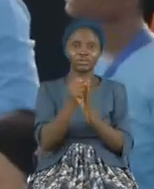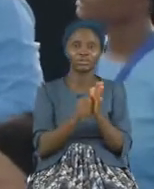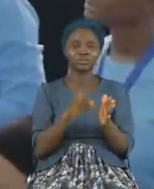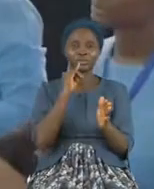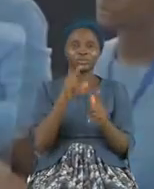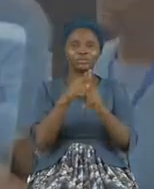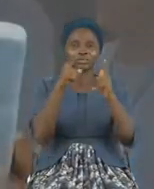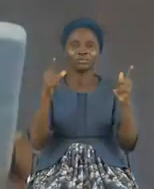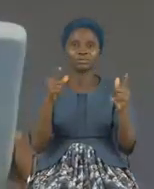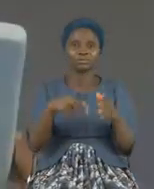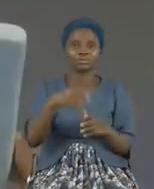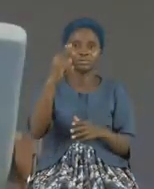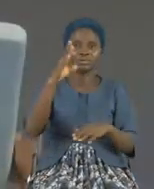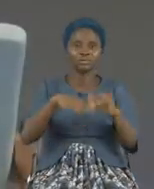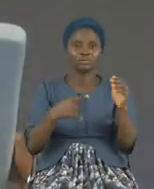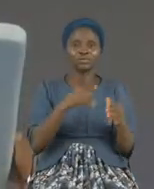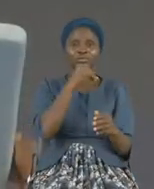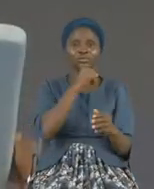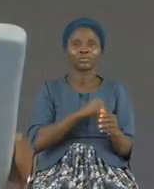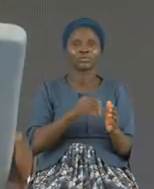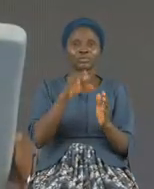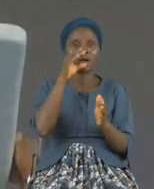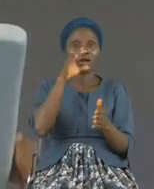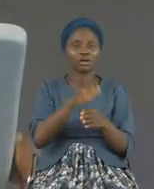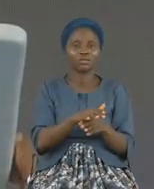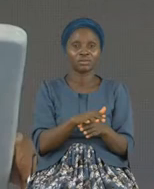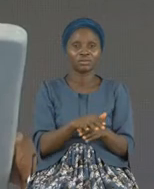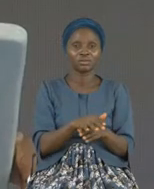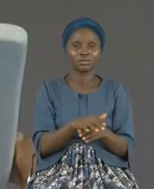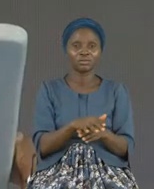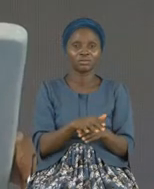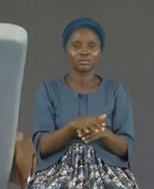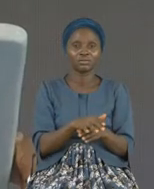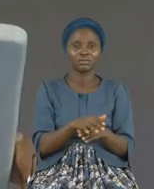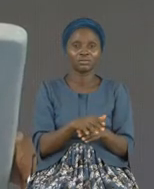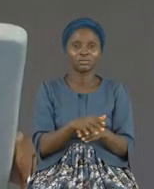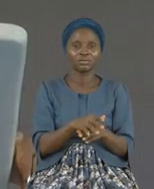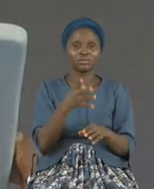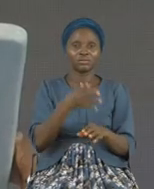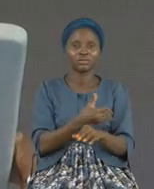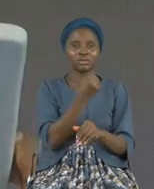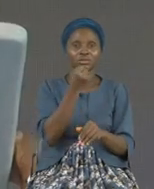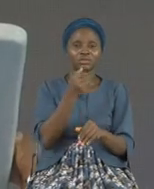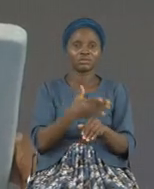Triumph through the name of the Lord Jesus.